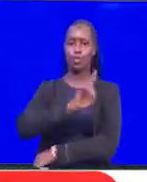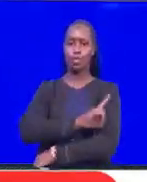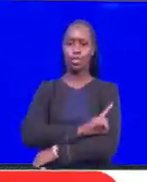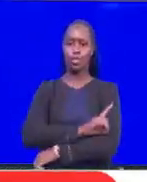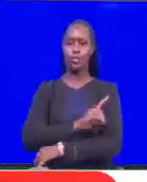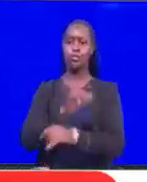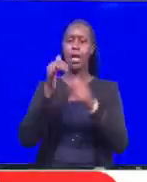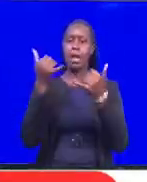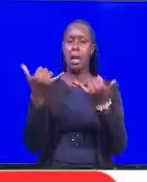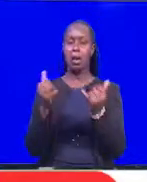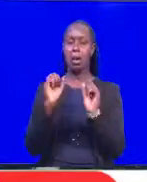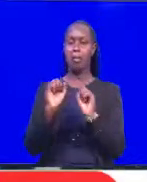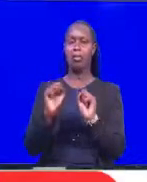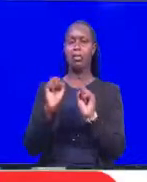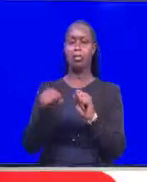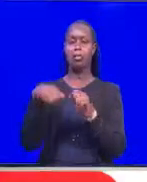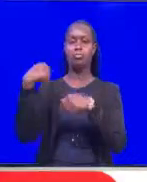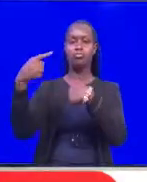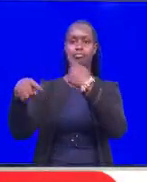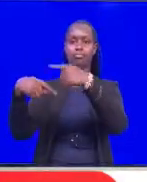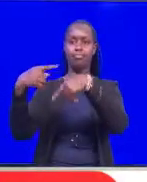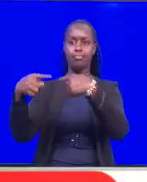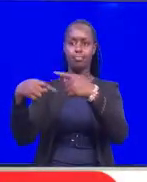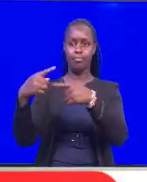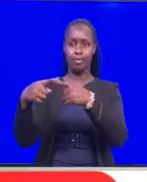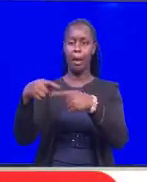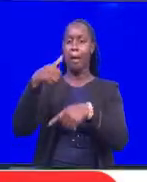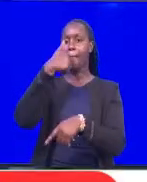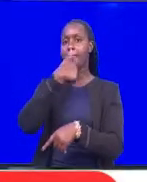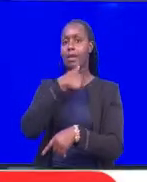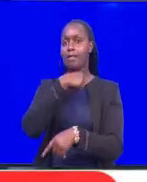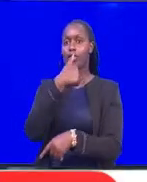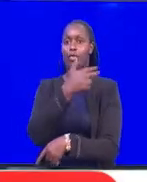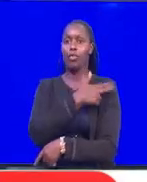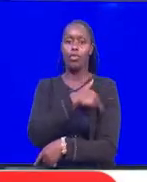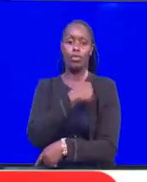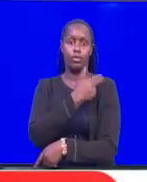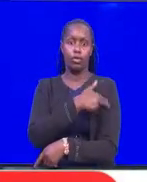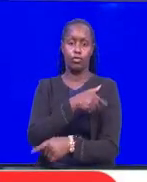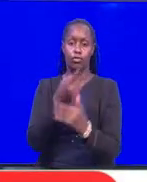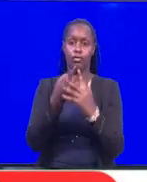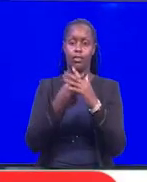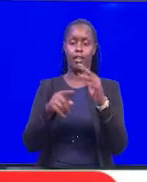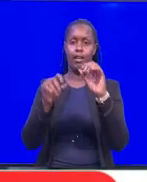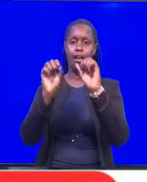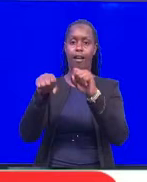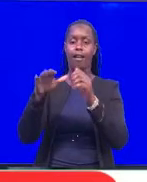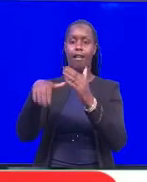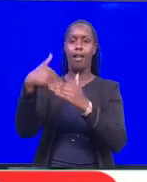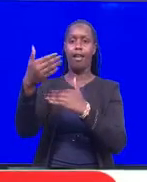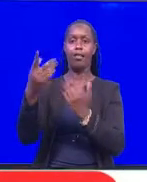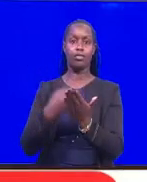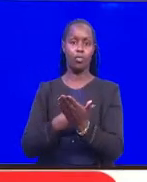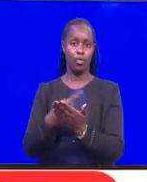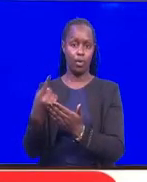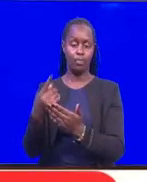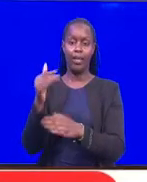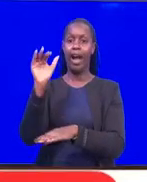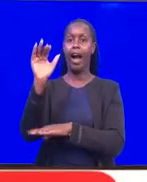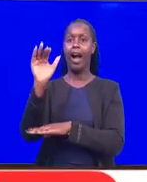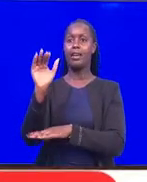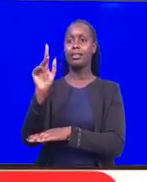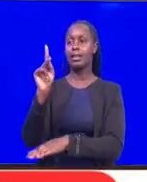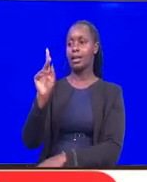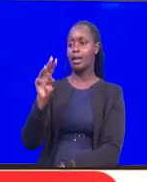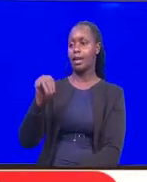is likely to escalate to private health facilities effective next week. This is according to the doctors' union